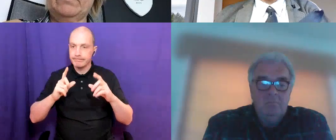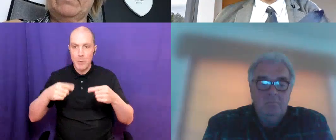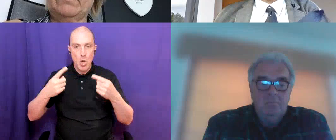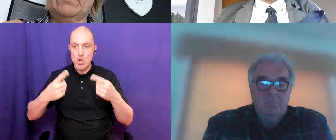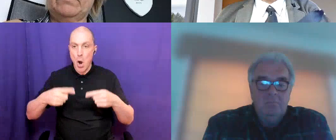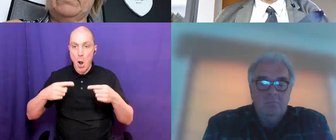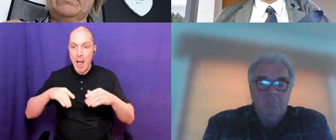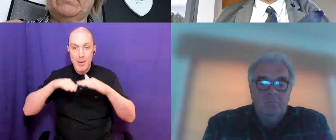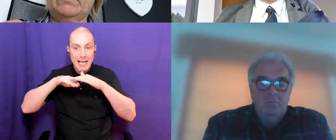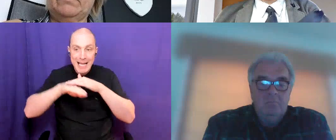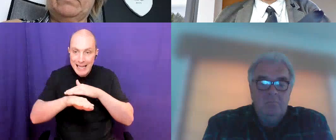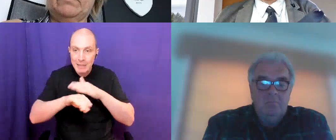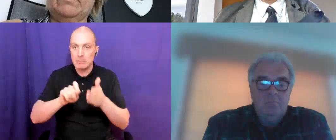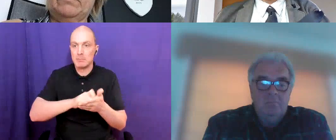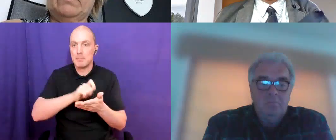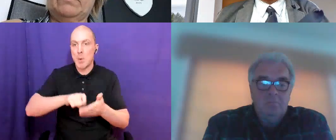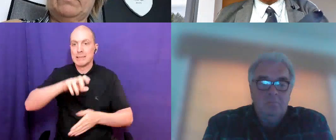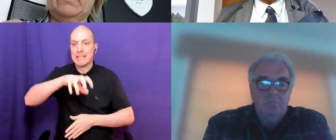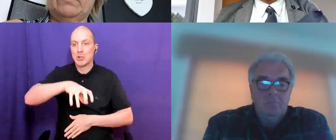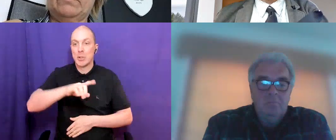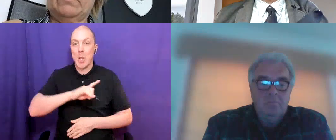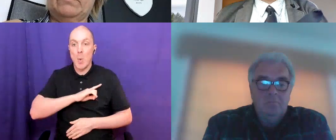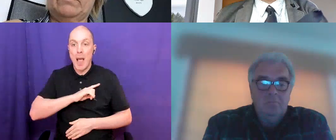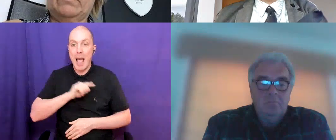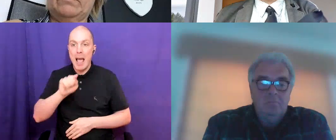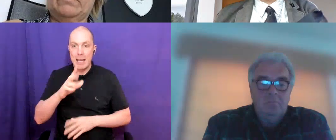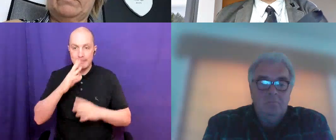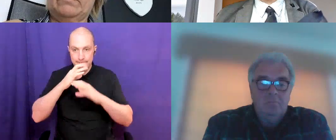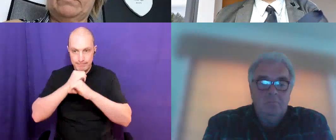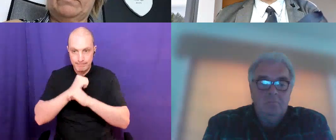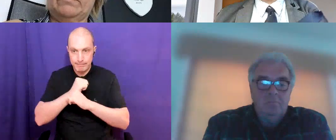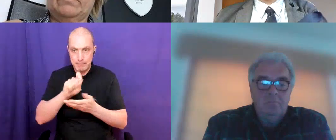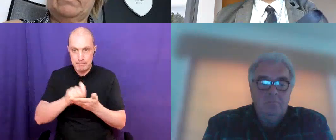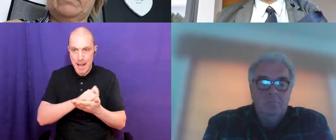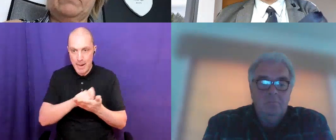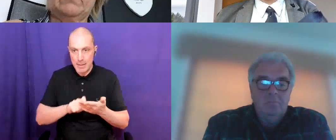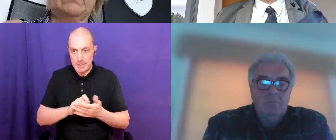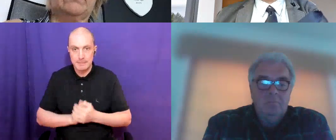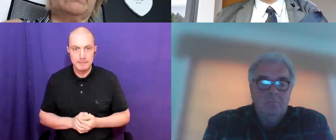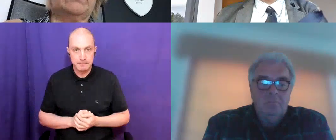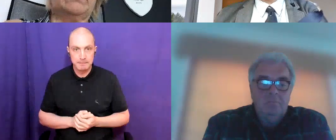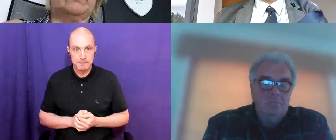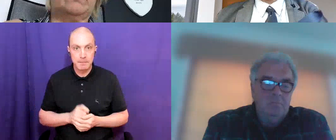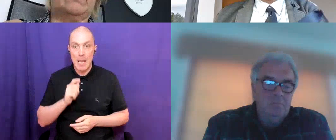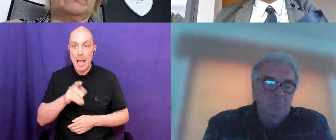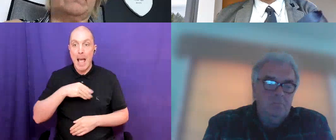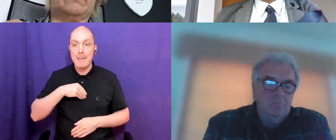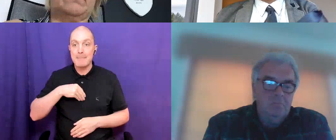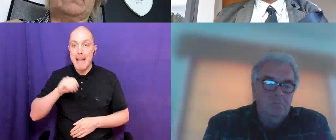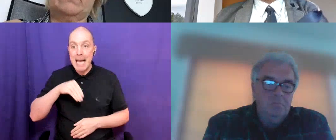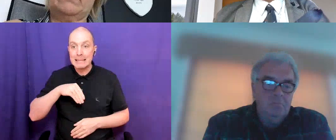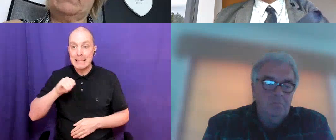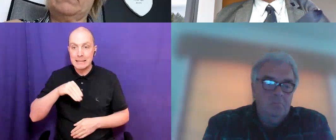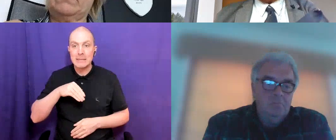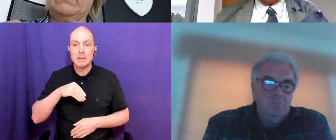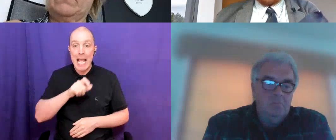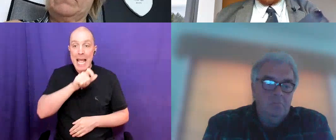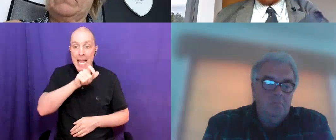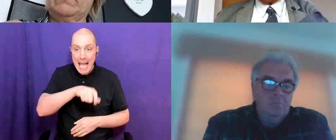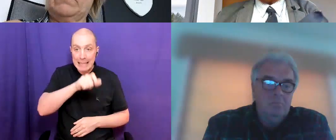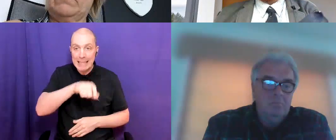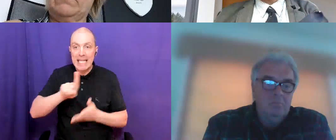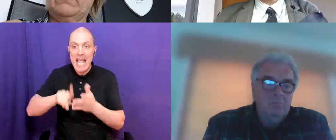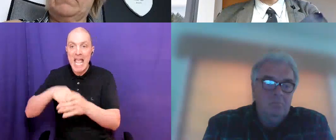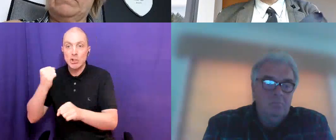polling station to protect the secrecy of the ballot. And in terms of passes, candidates and agents should show